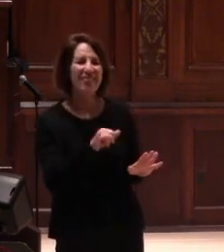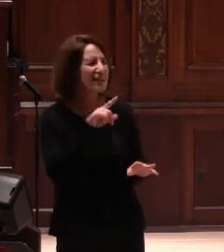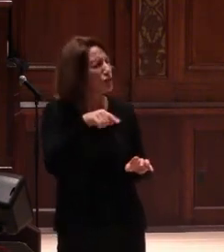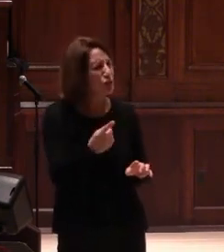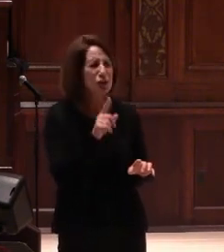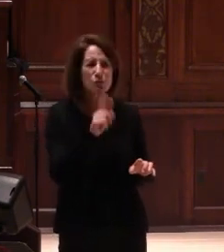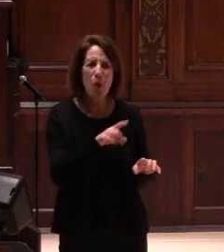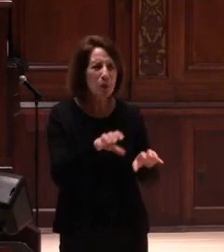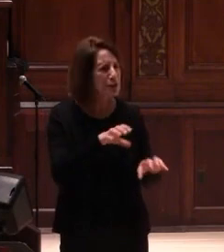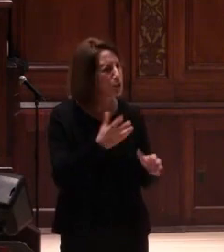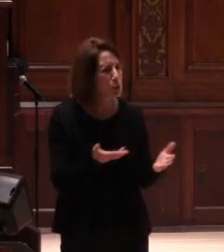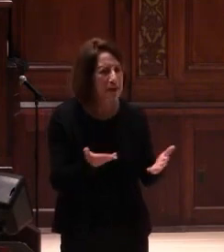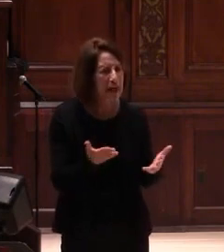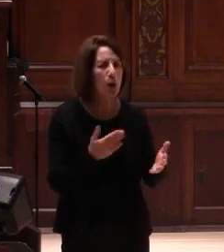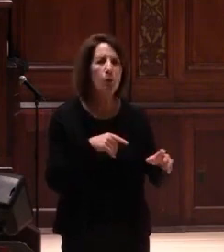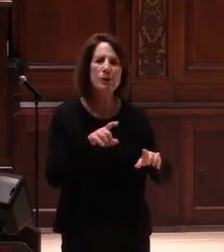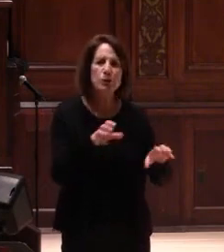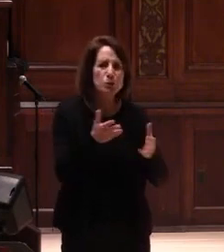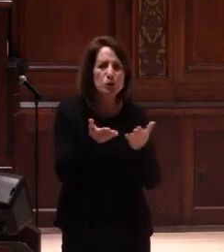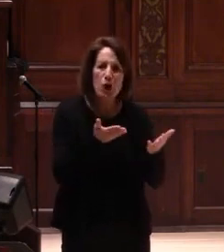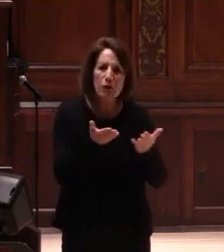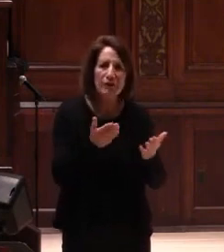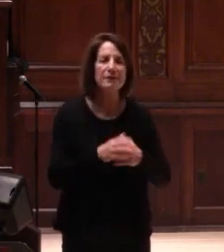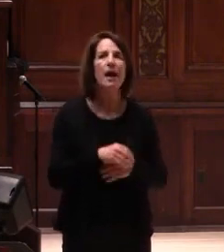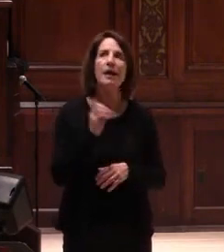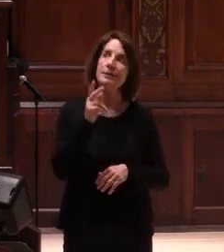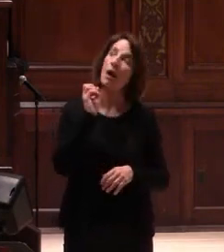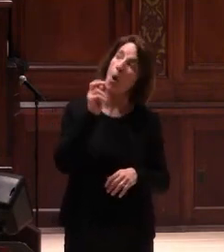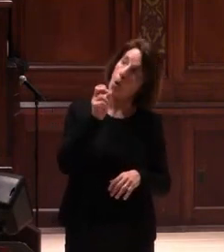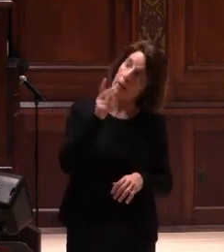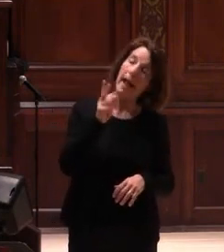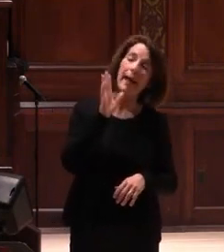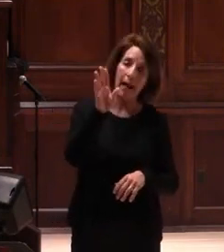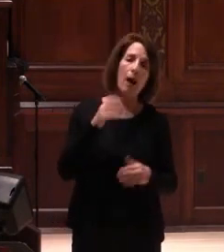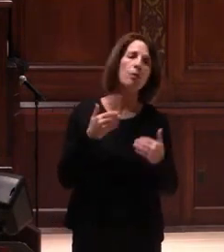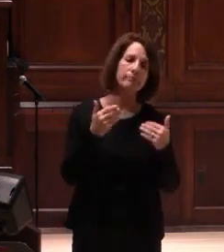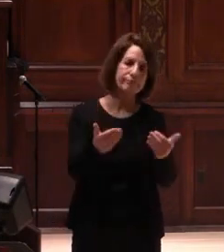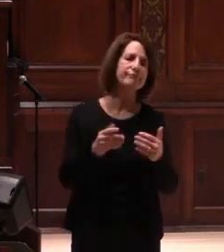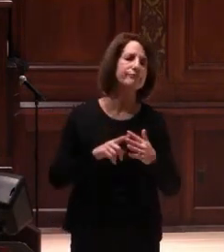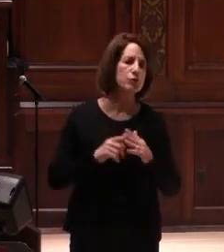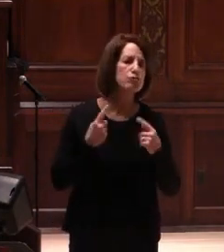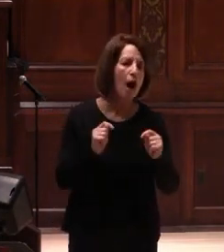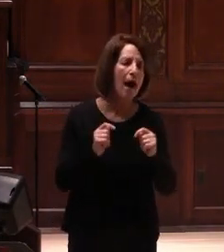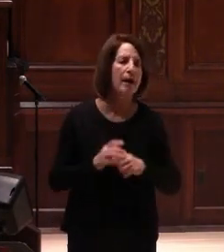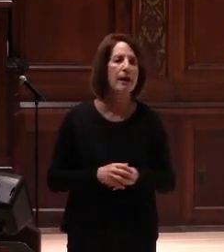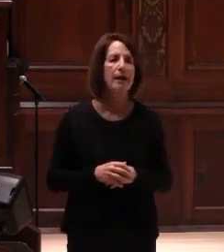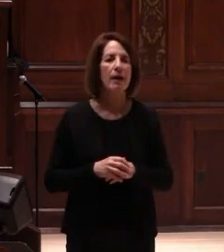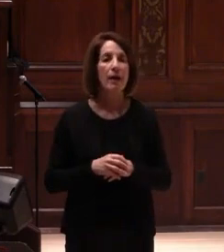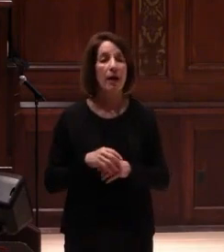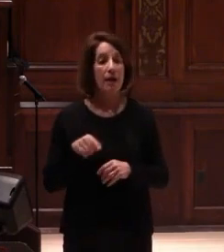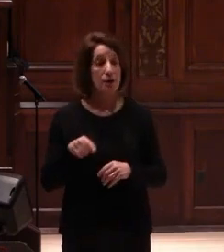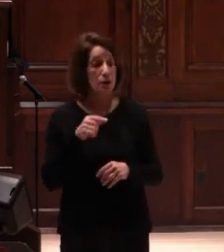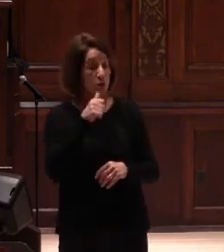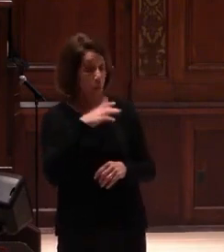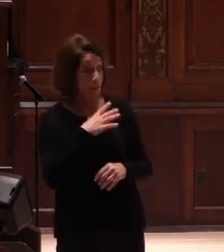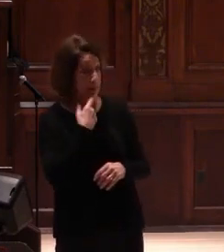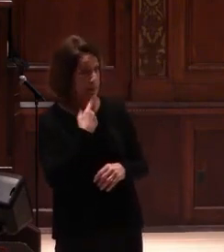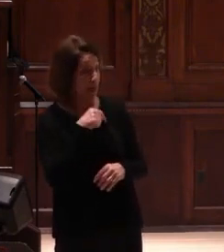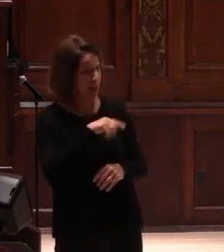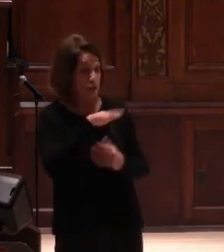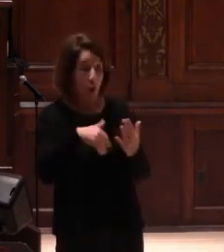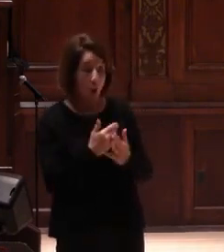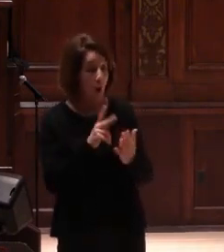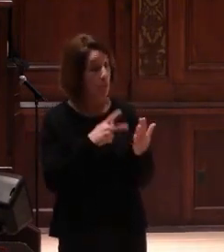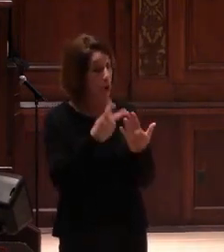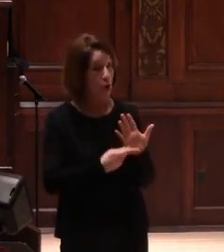here. We do service. And I said, okay, I'll give it a try. And she said, you know, this whole program is based on finding